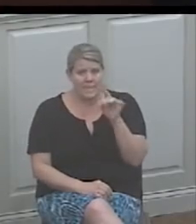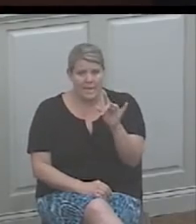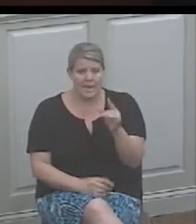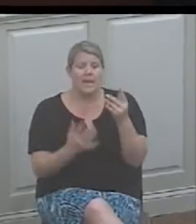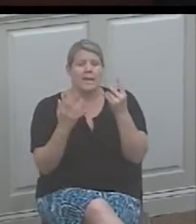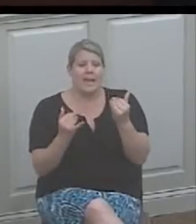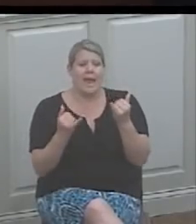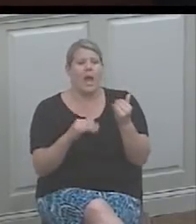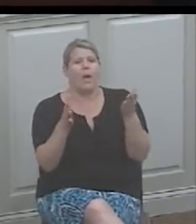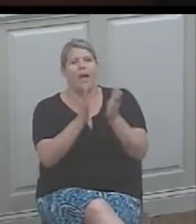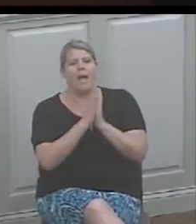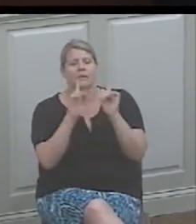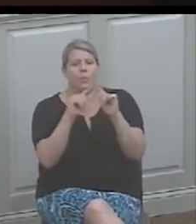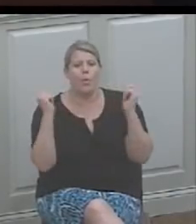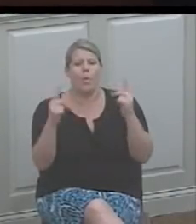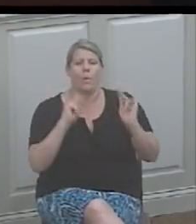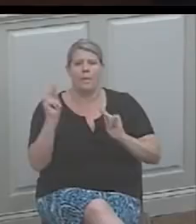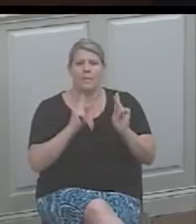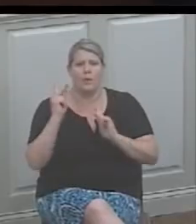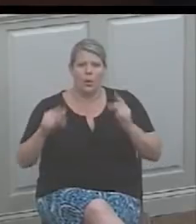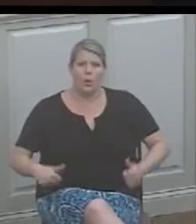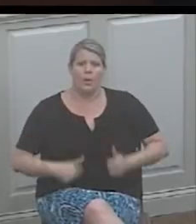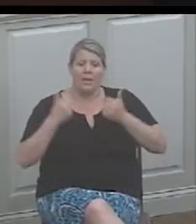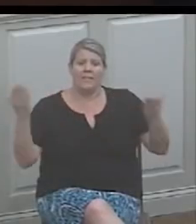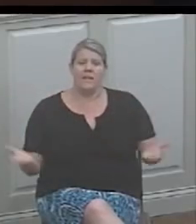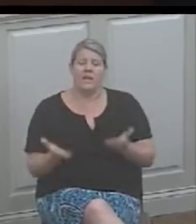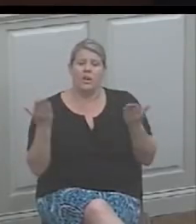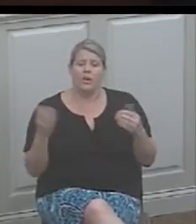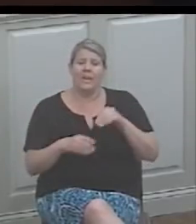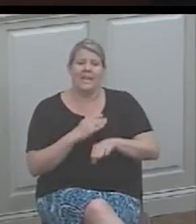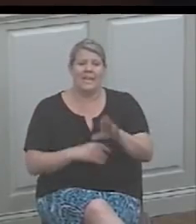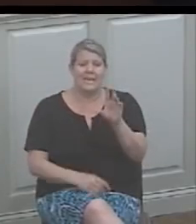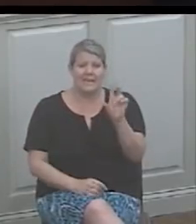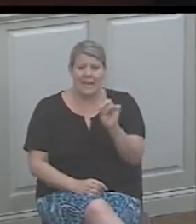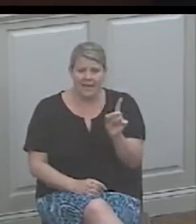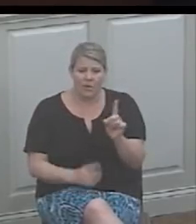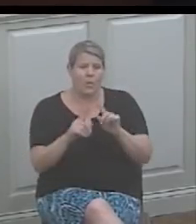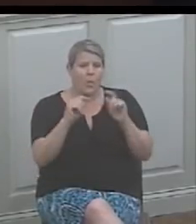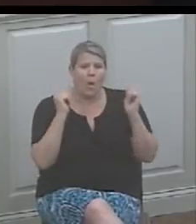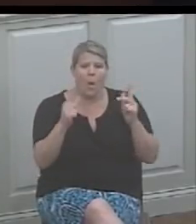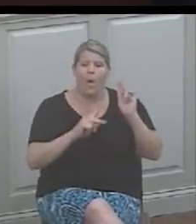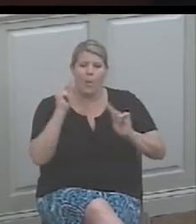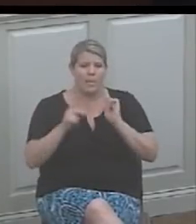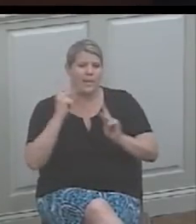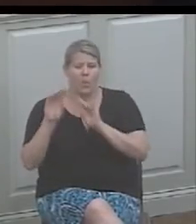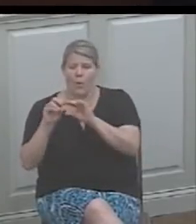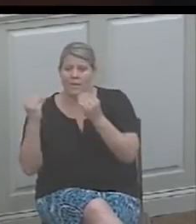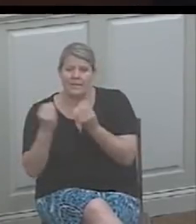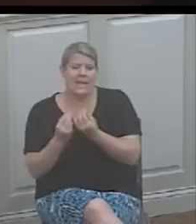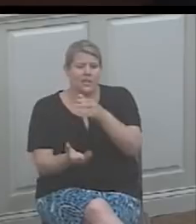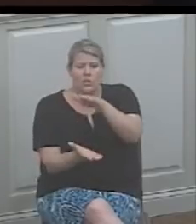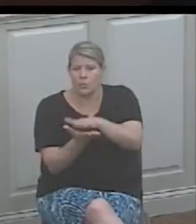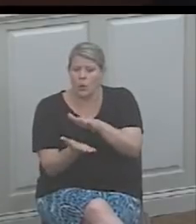call upon all citizens of Danville and upon all patriotic, civic, and education organizations to observe the week